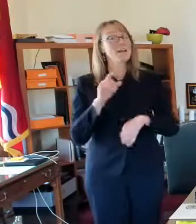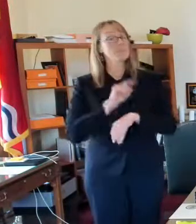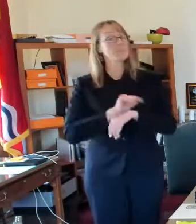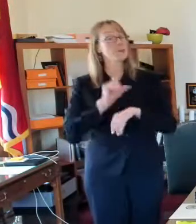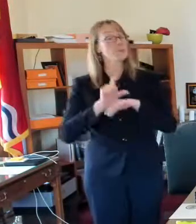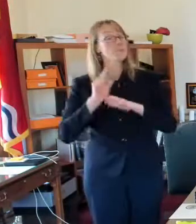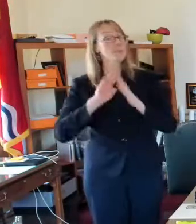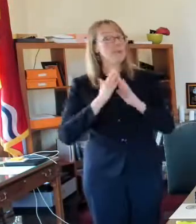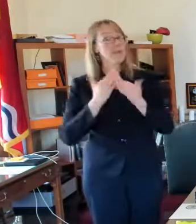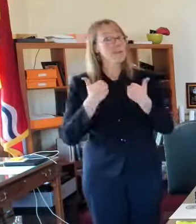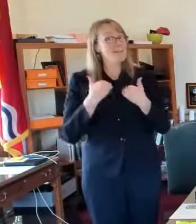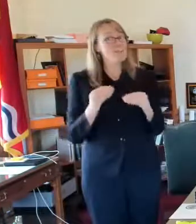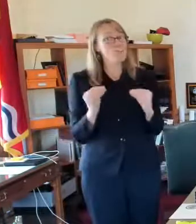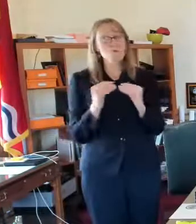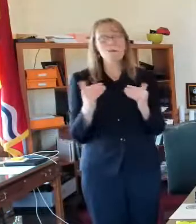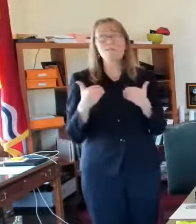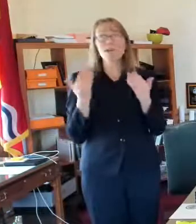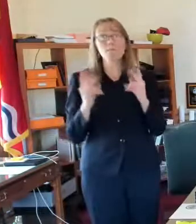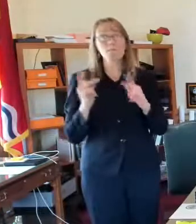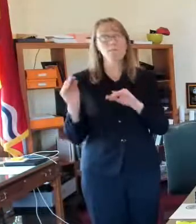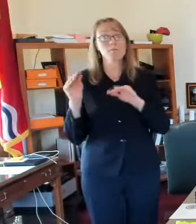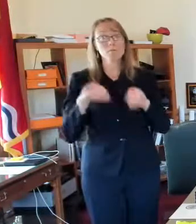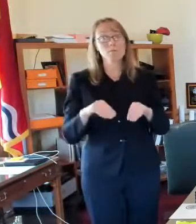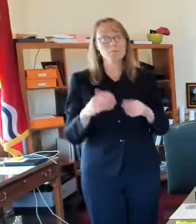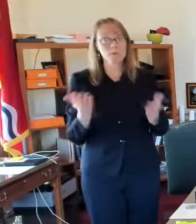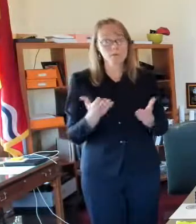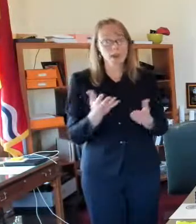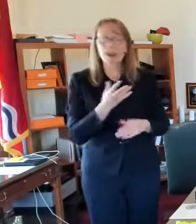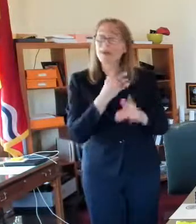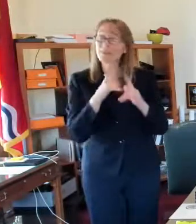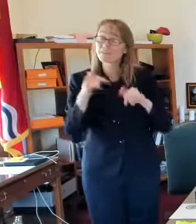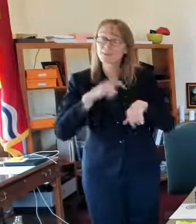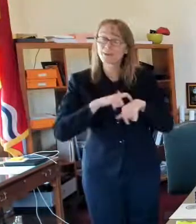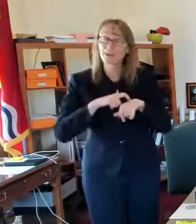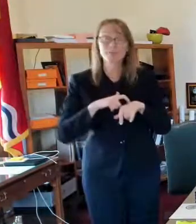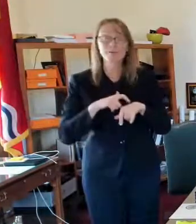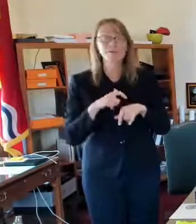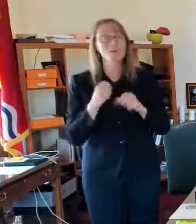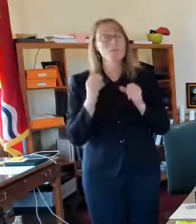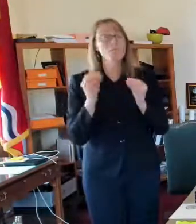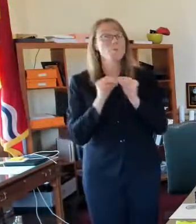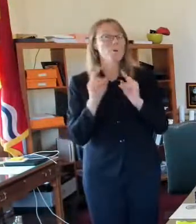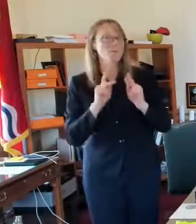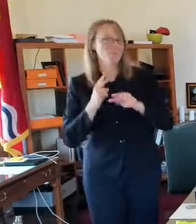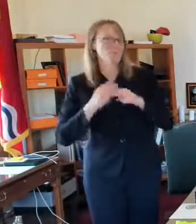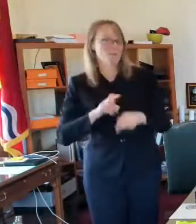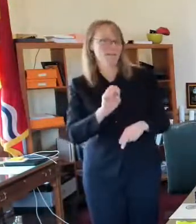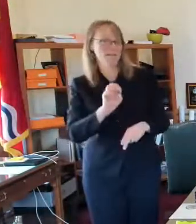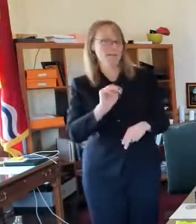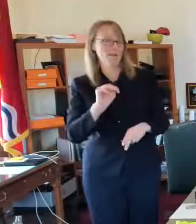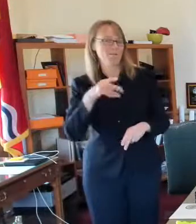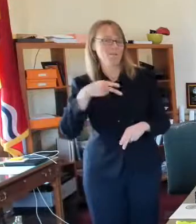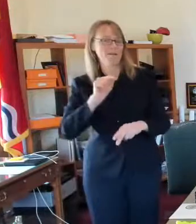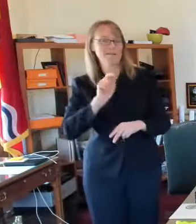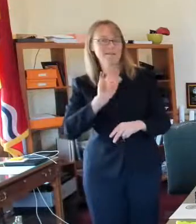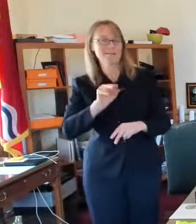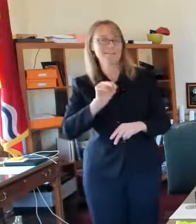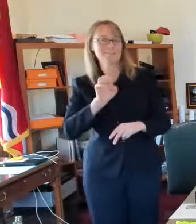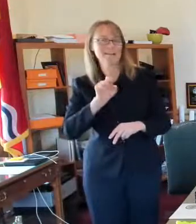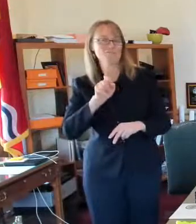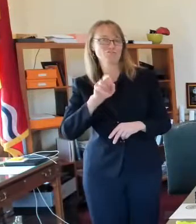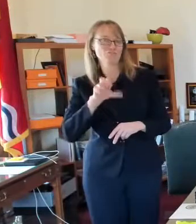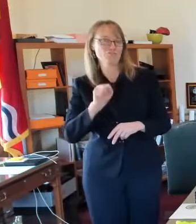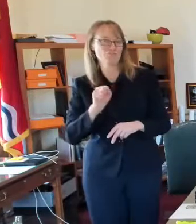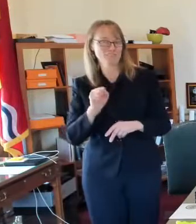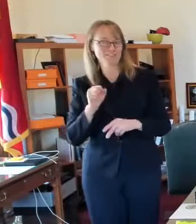also seeing more people that are empty nesters. So. I actually had one more COVID question. Sorry, last one for the